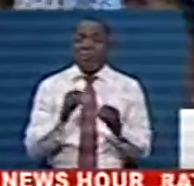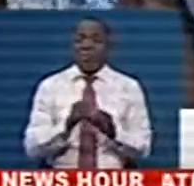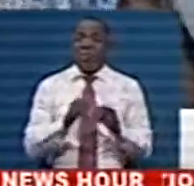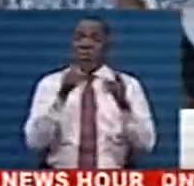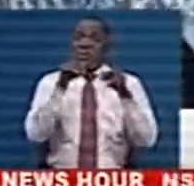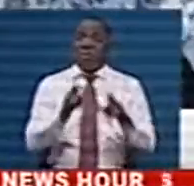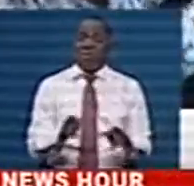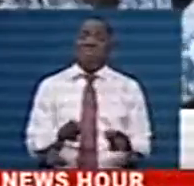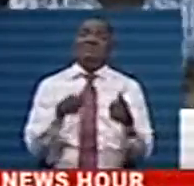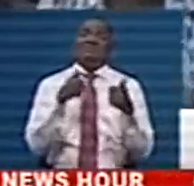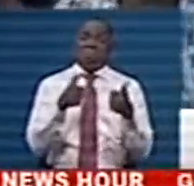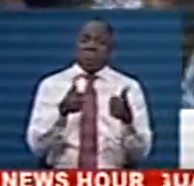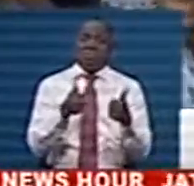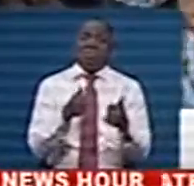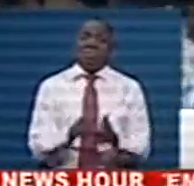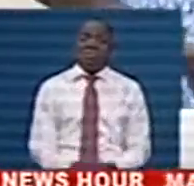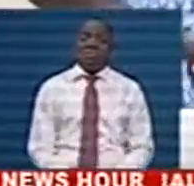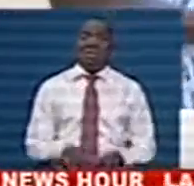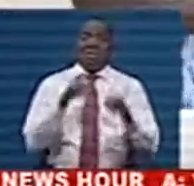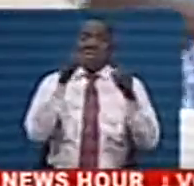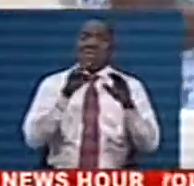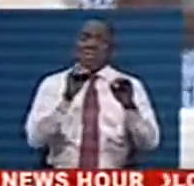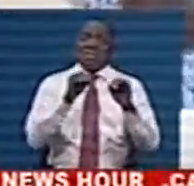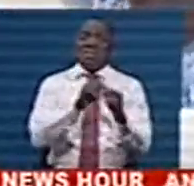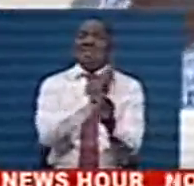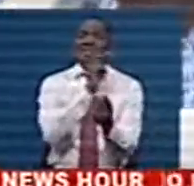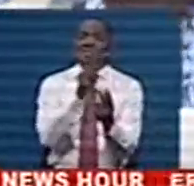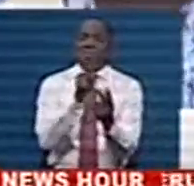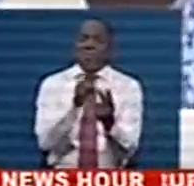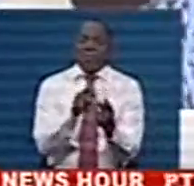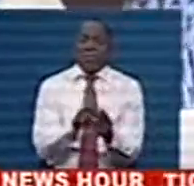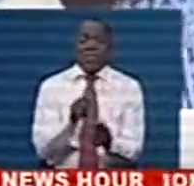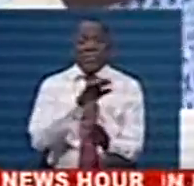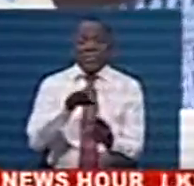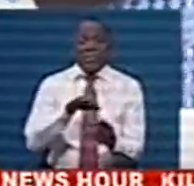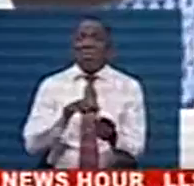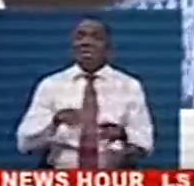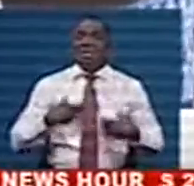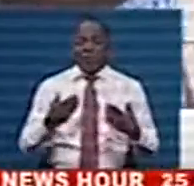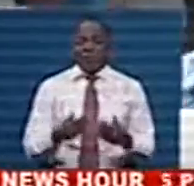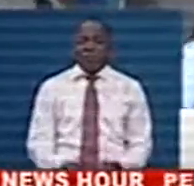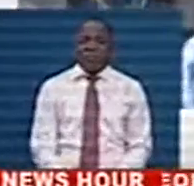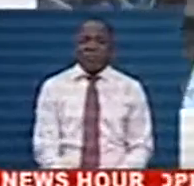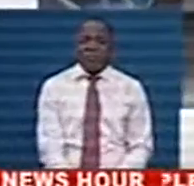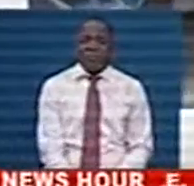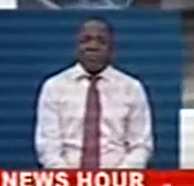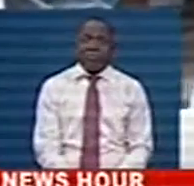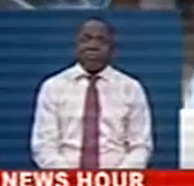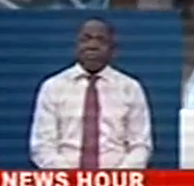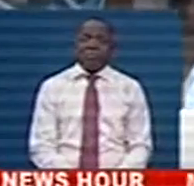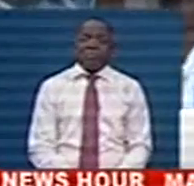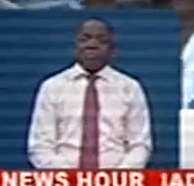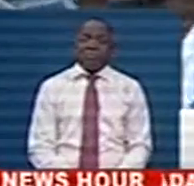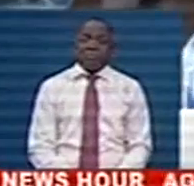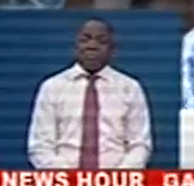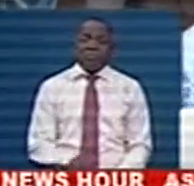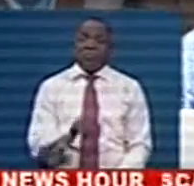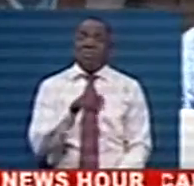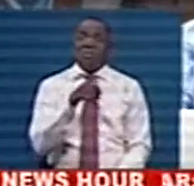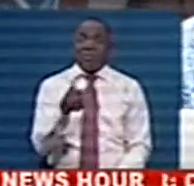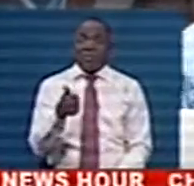exam questions and thanked their teachers for the proper preparations towards the exams. English language,